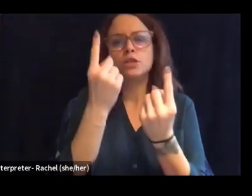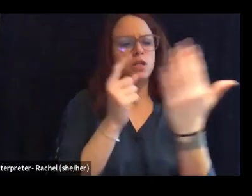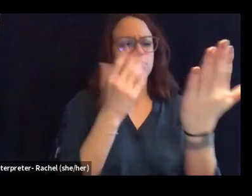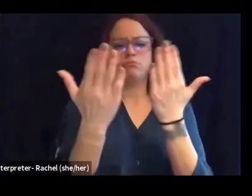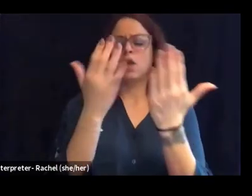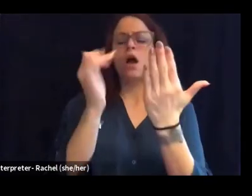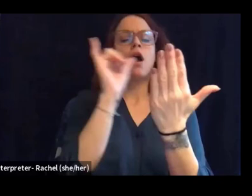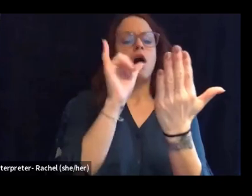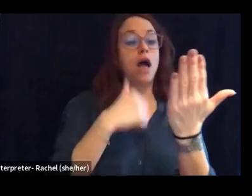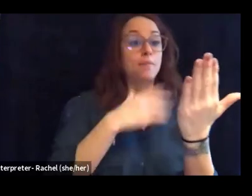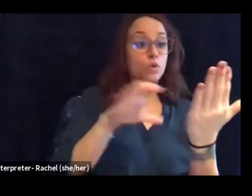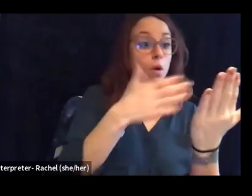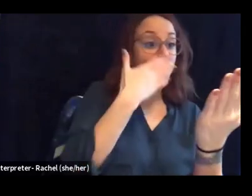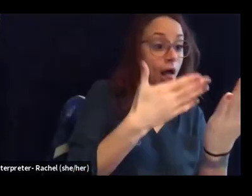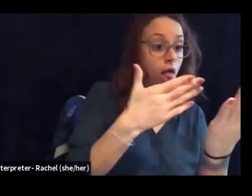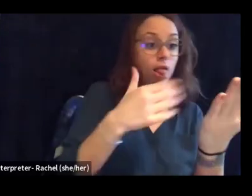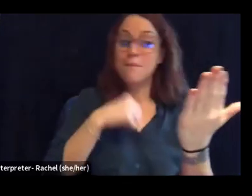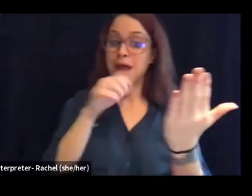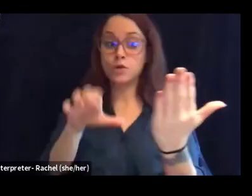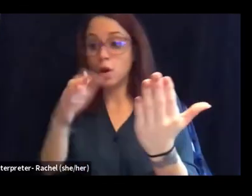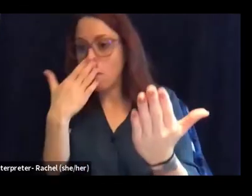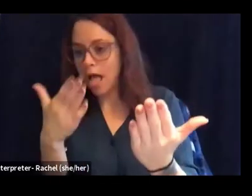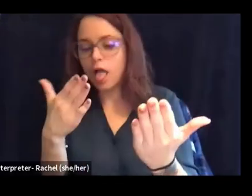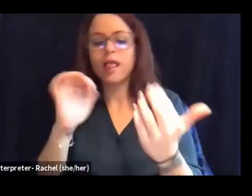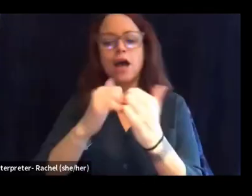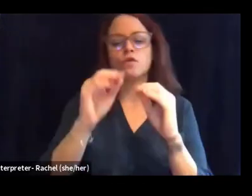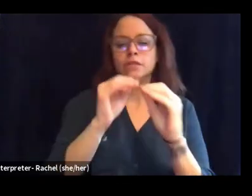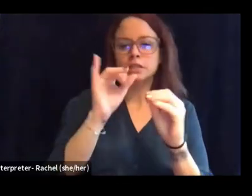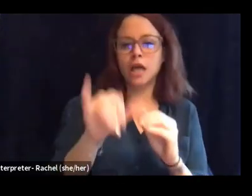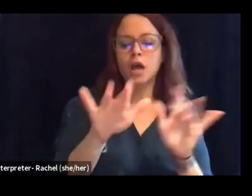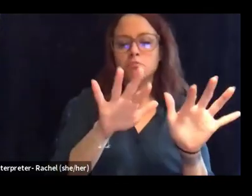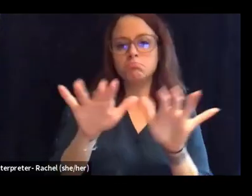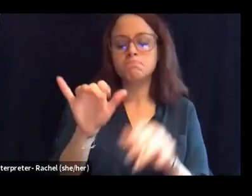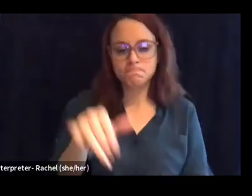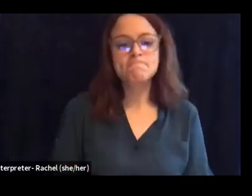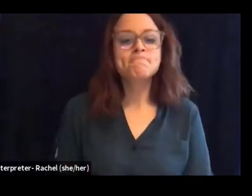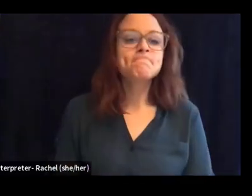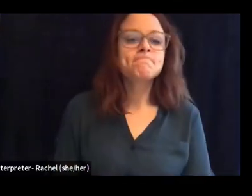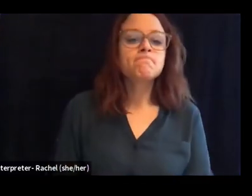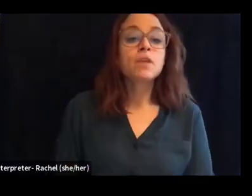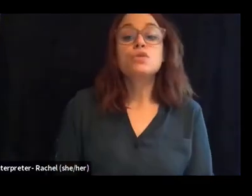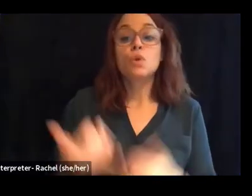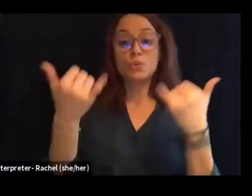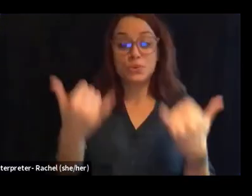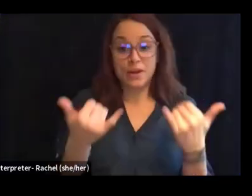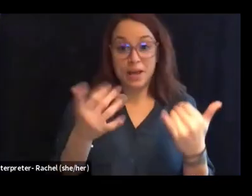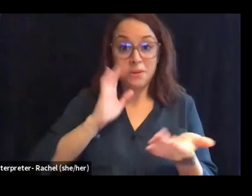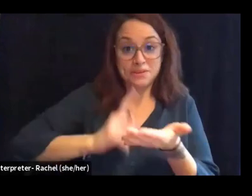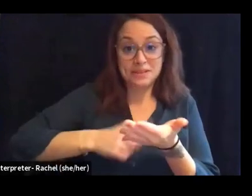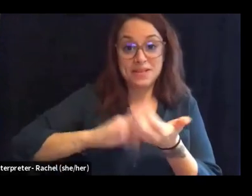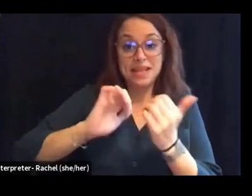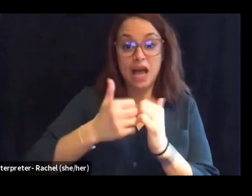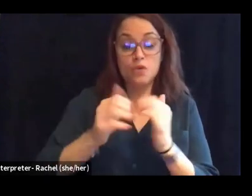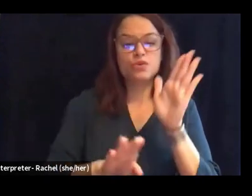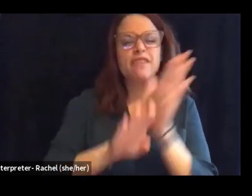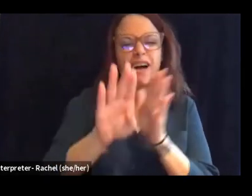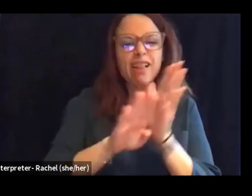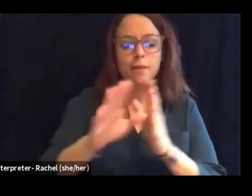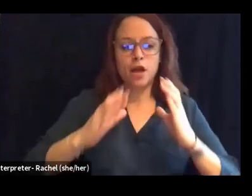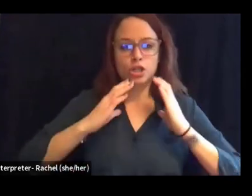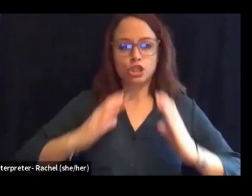marketing. So that said, the goal for today is develop a customer acquisition plan. And I'm going to